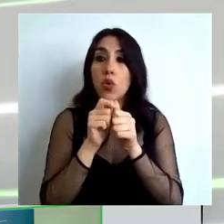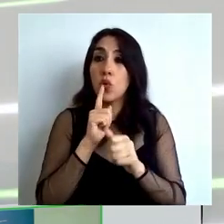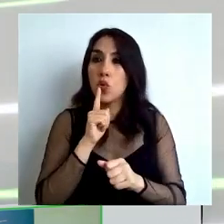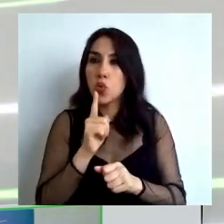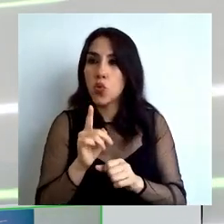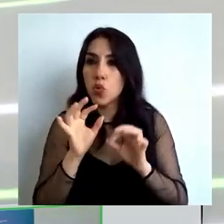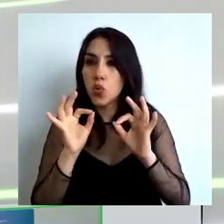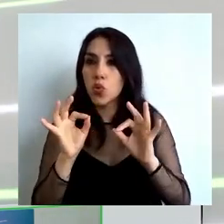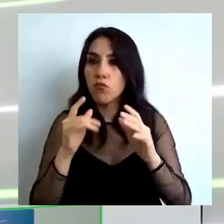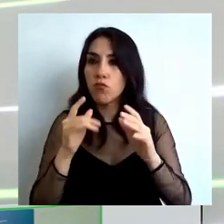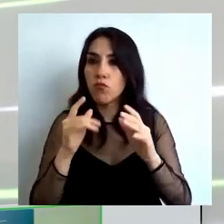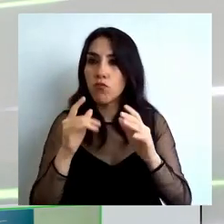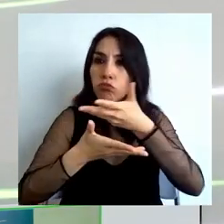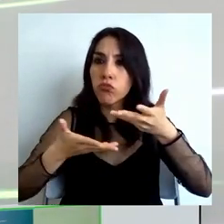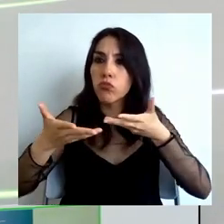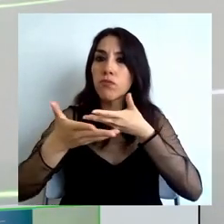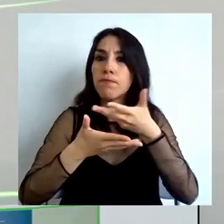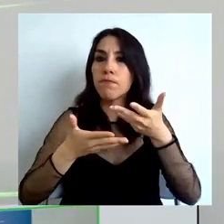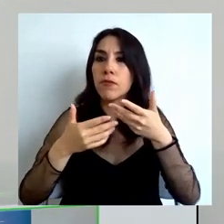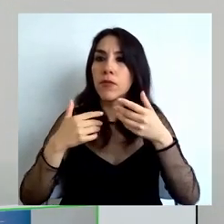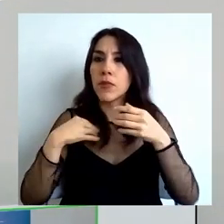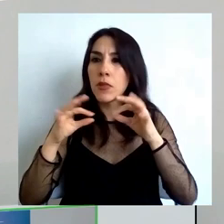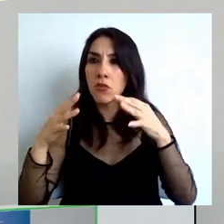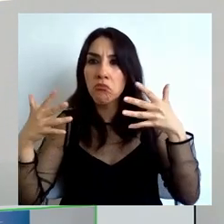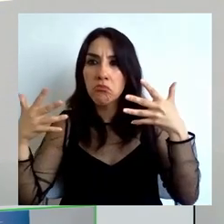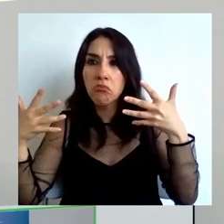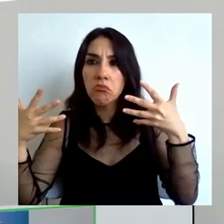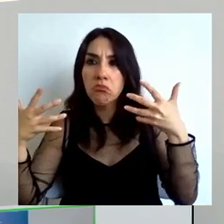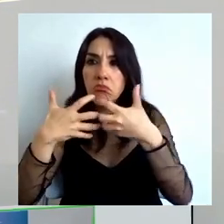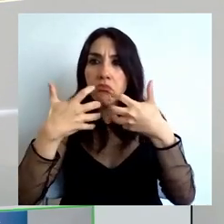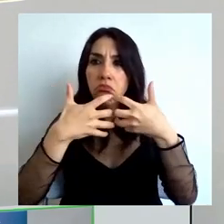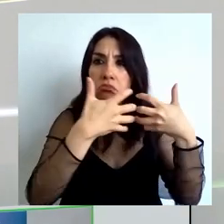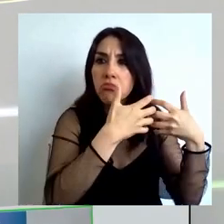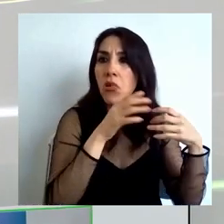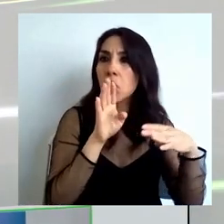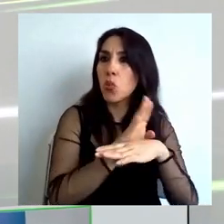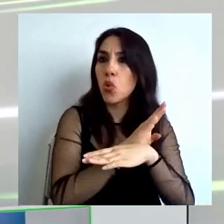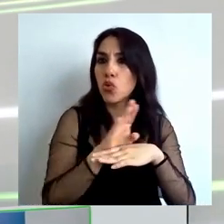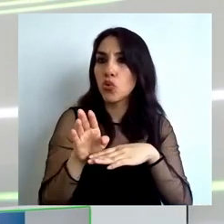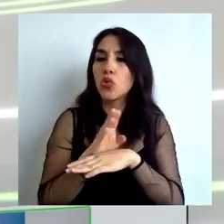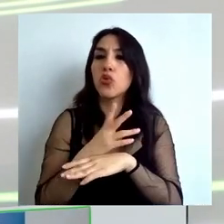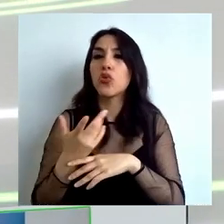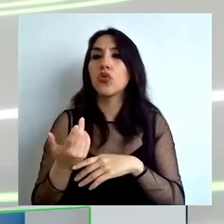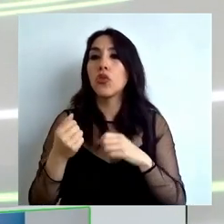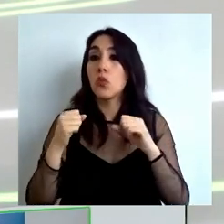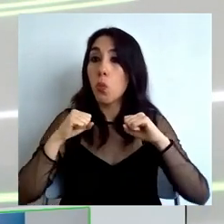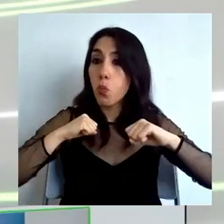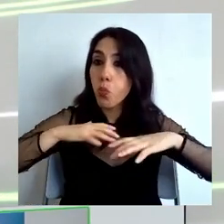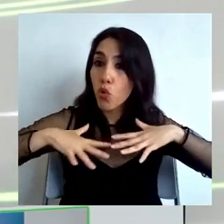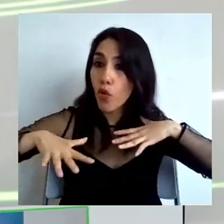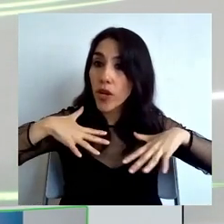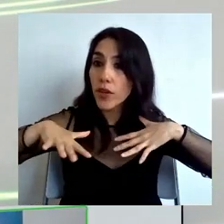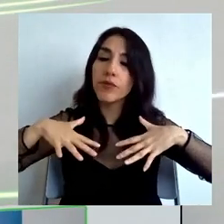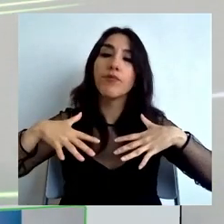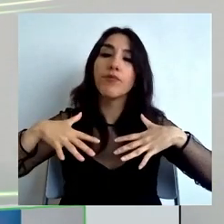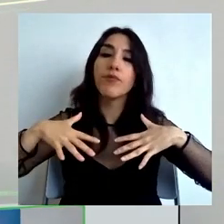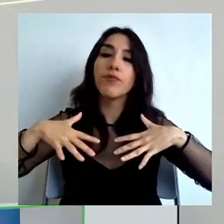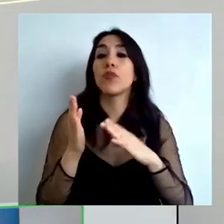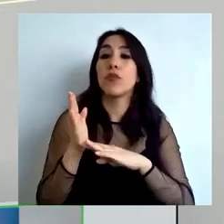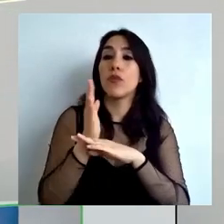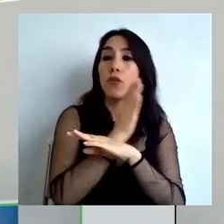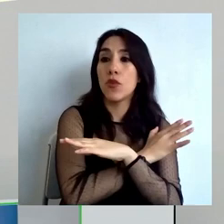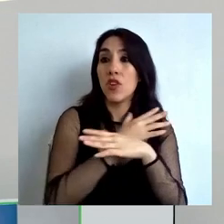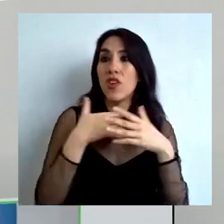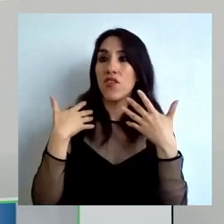in cooperation with the companies associations to promote good practices that the ILOs